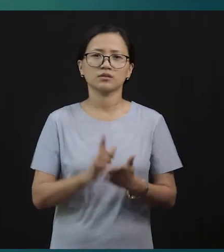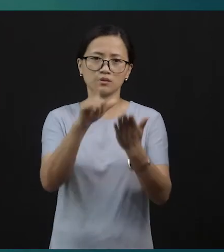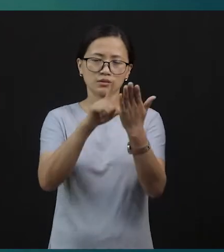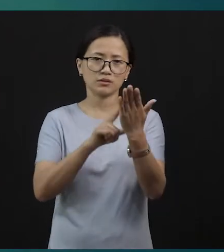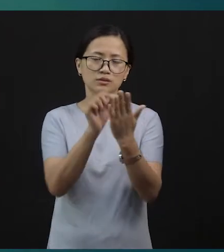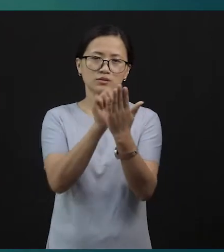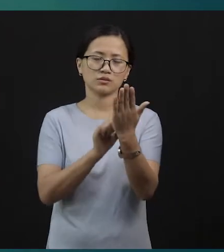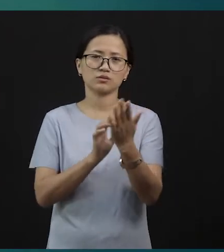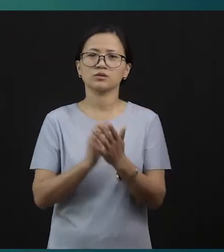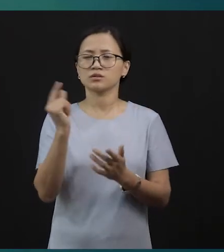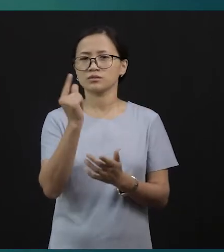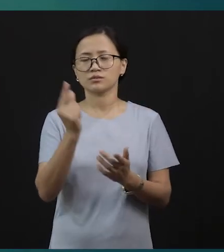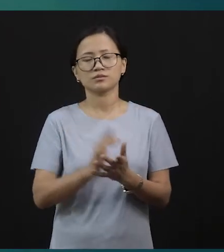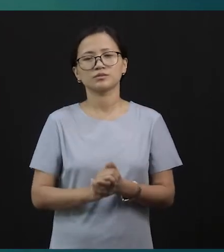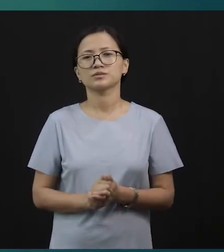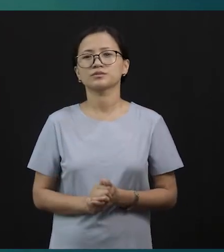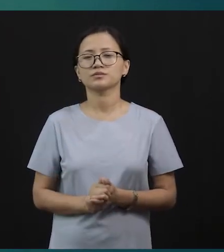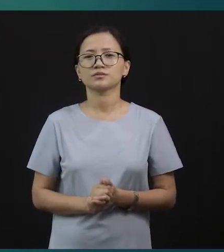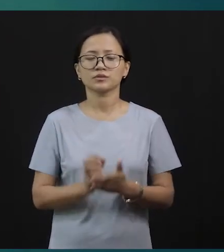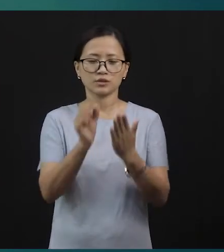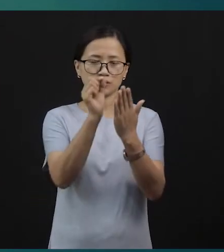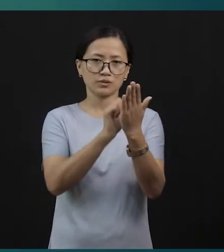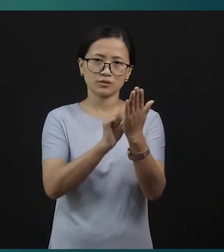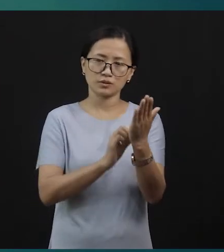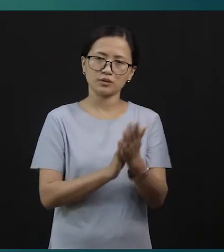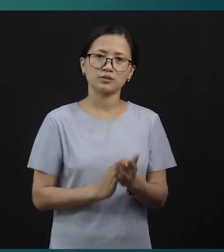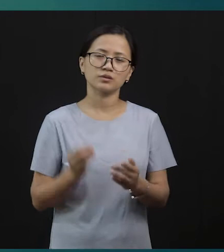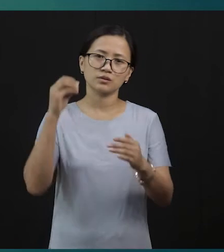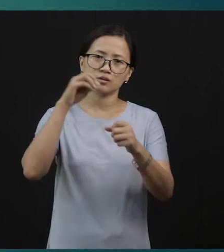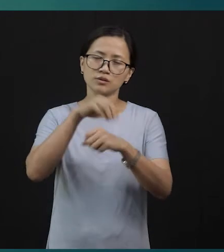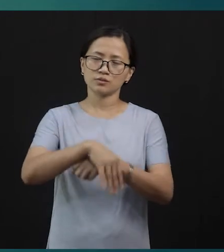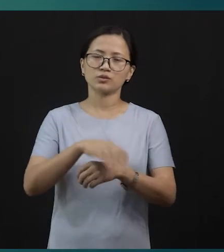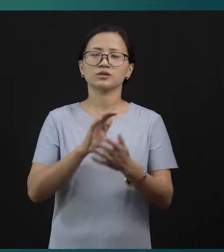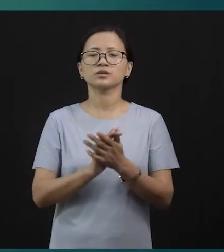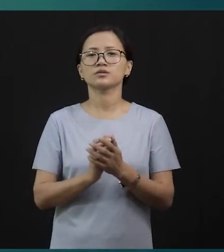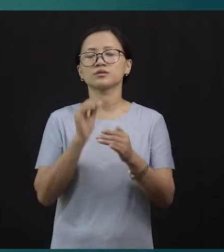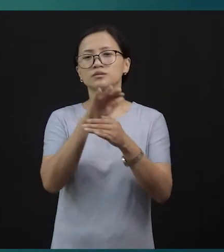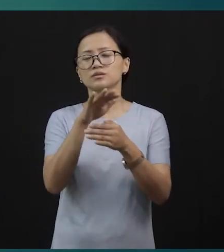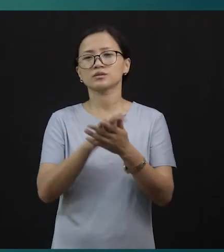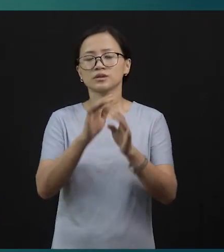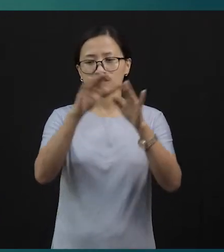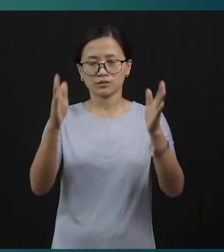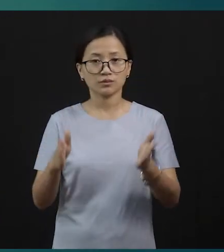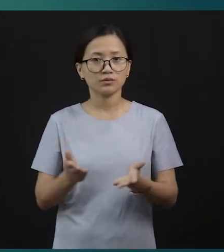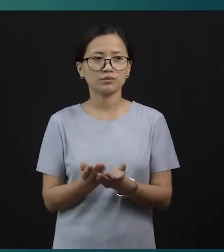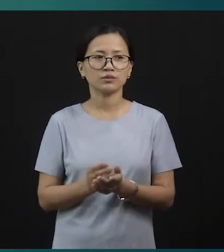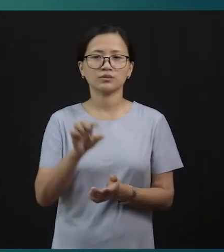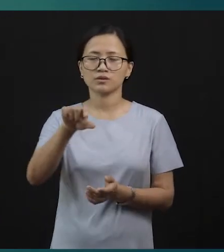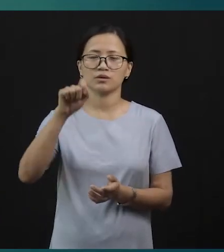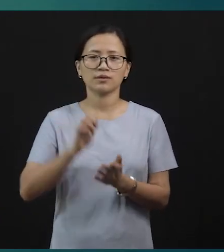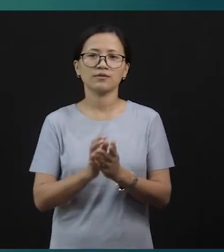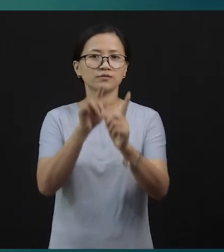and letter was not much in use. And so he wrote the letter and put it there. Zhao Da Nova arrived and found the